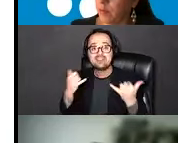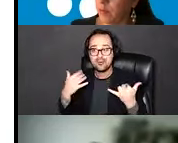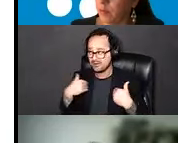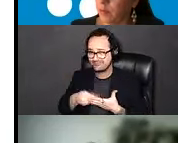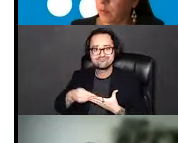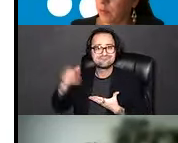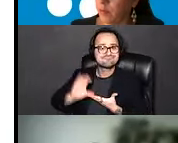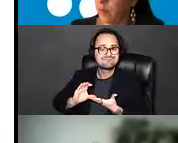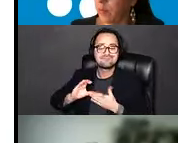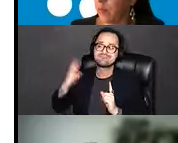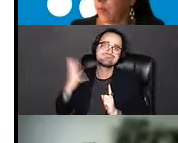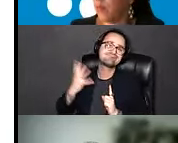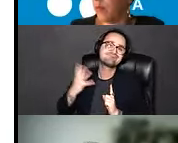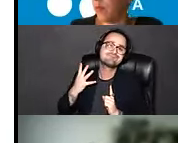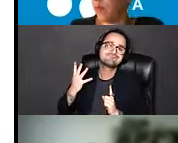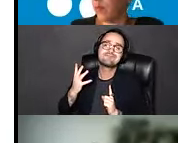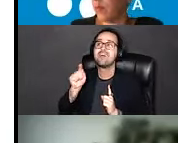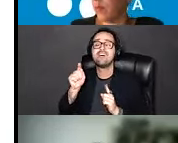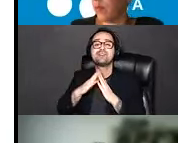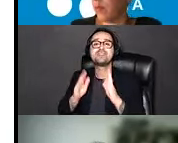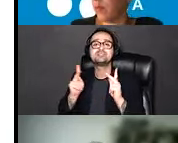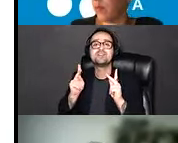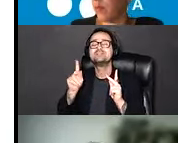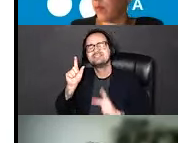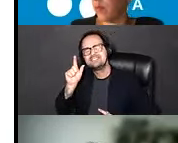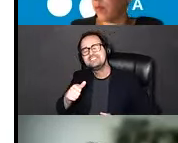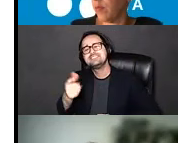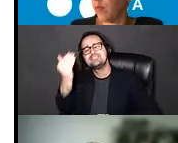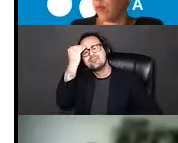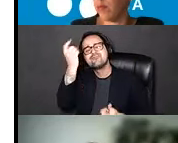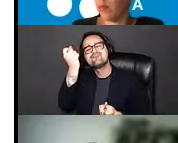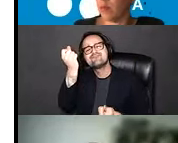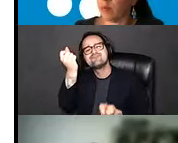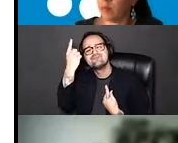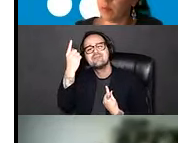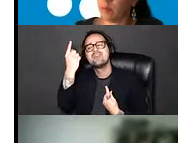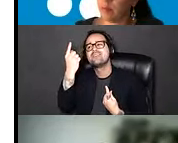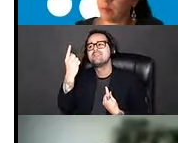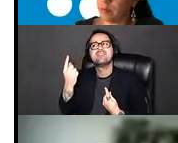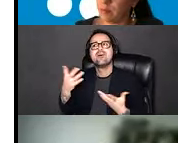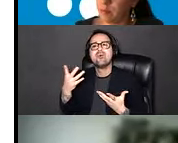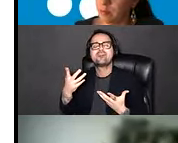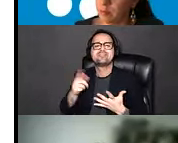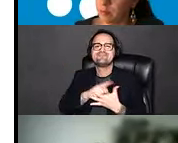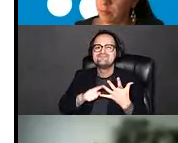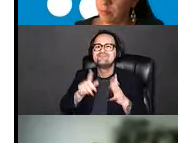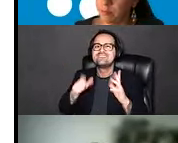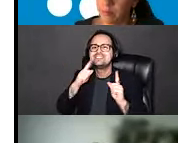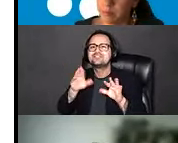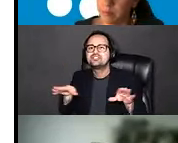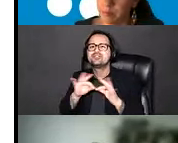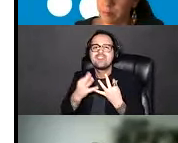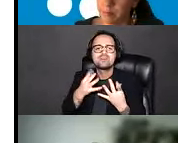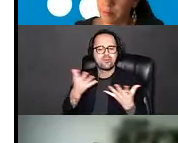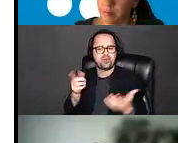coming in, and the housing folks need to understand what are the distinct needs of children and families? What are you